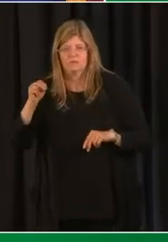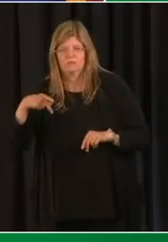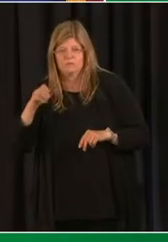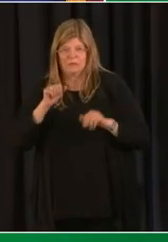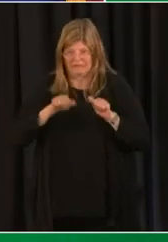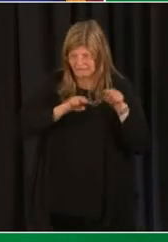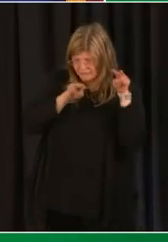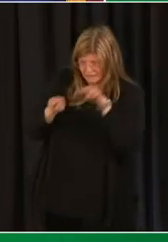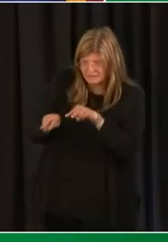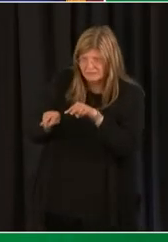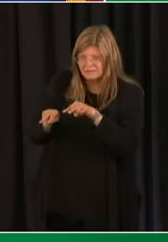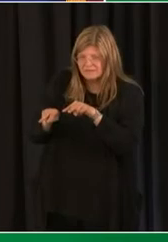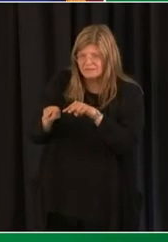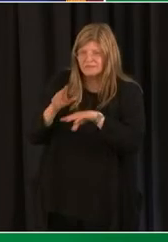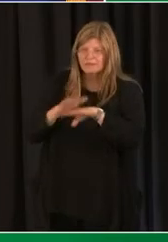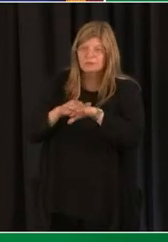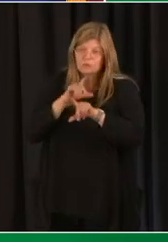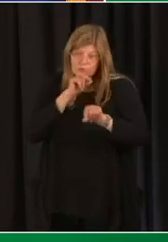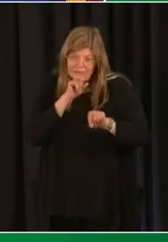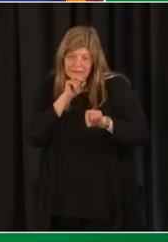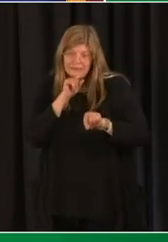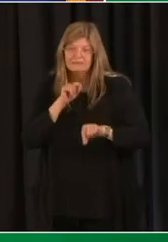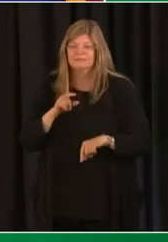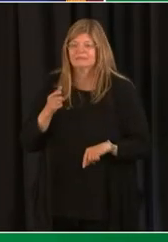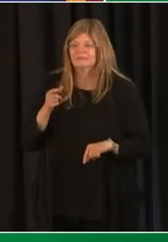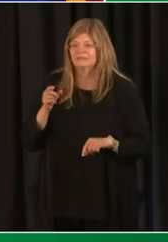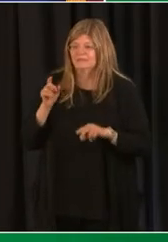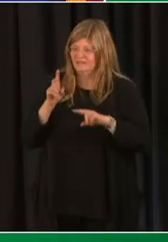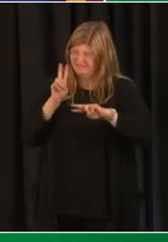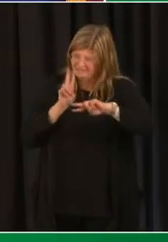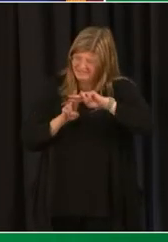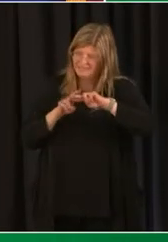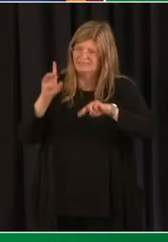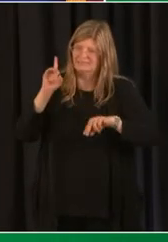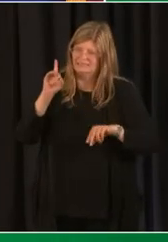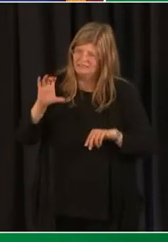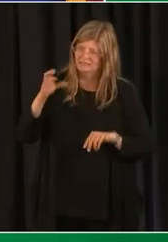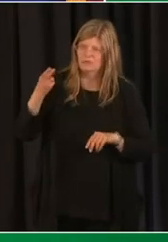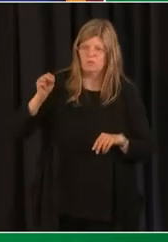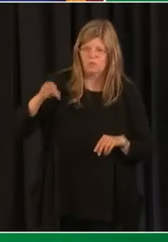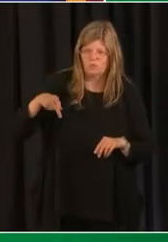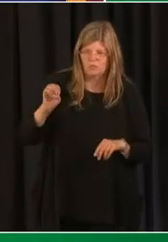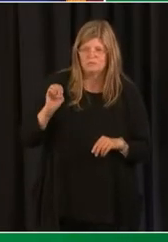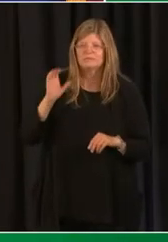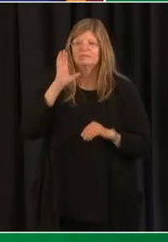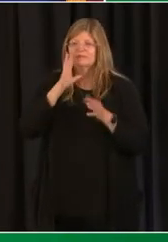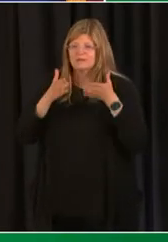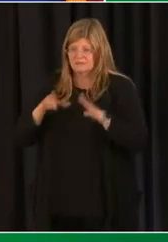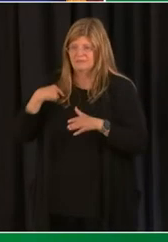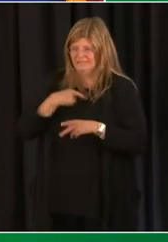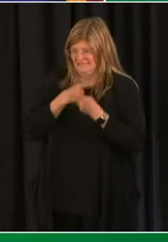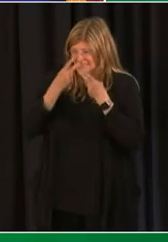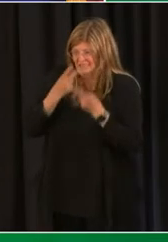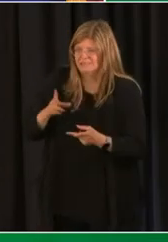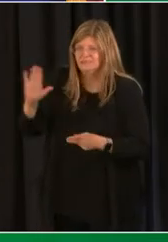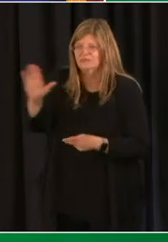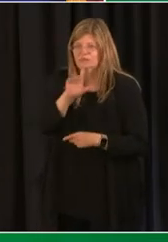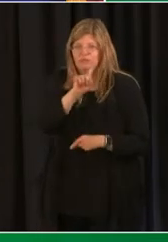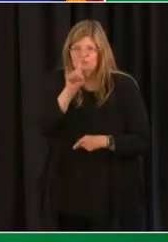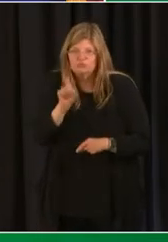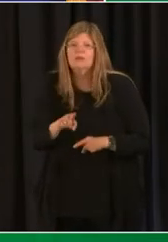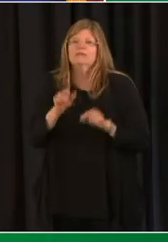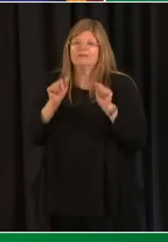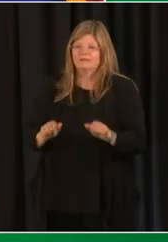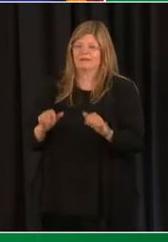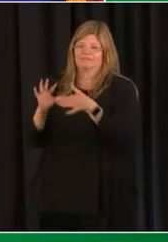allows us to see it. On Twitter, you could do the same. Use the hashtag DCHope, and that will allow us to see your question, your comment,